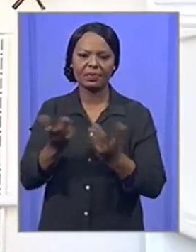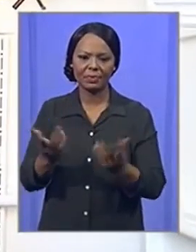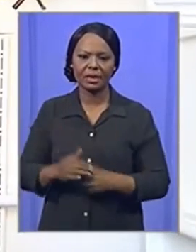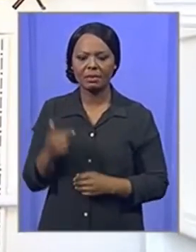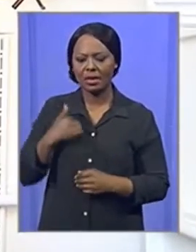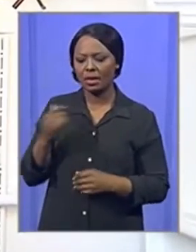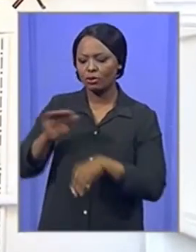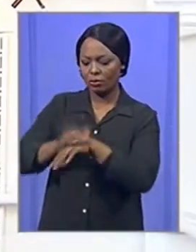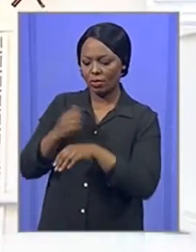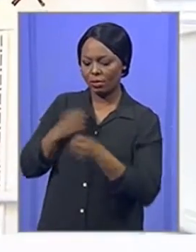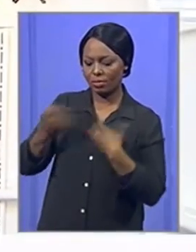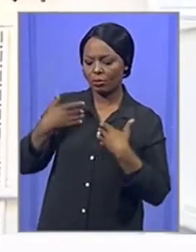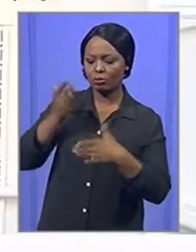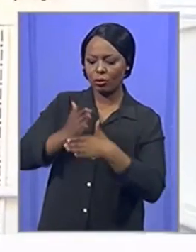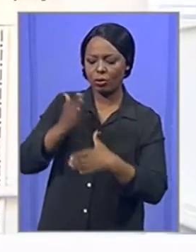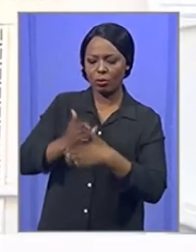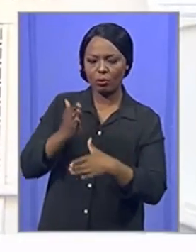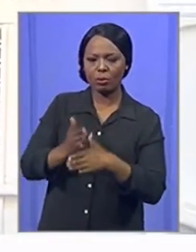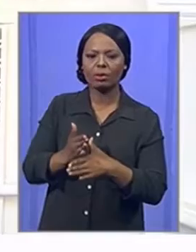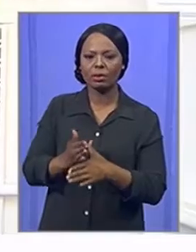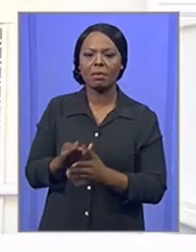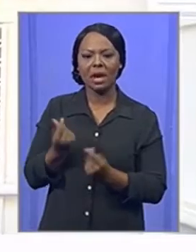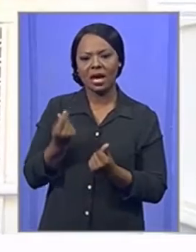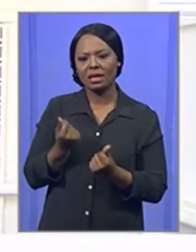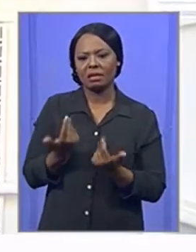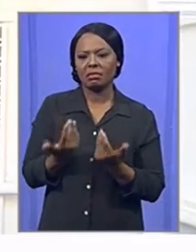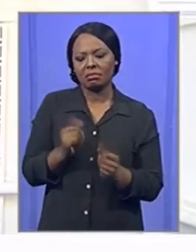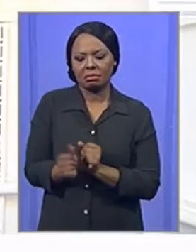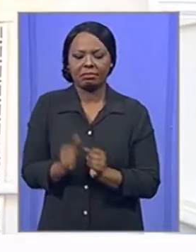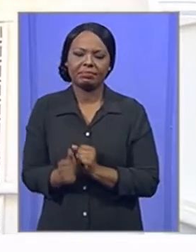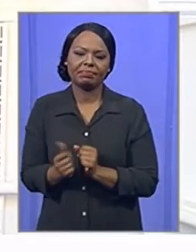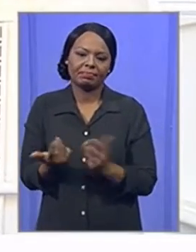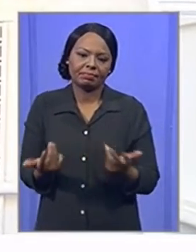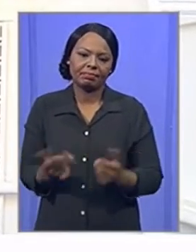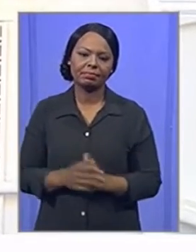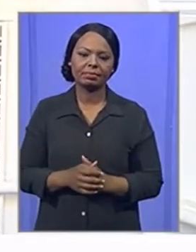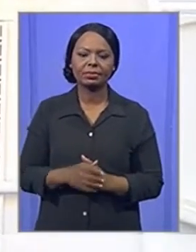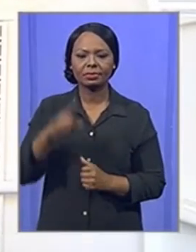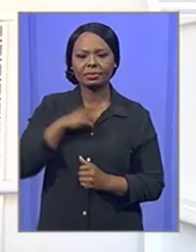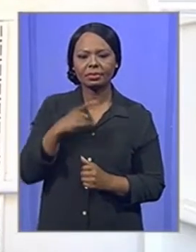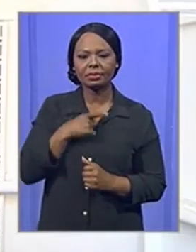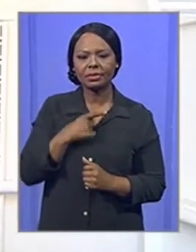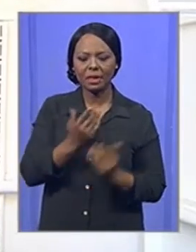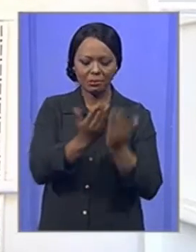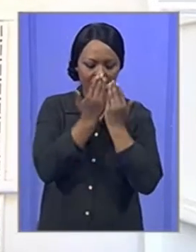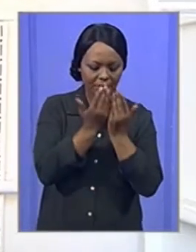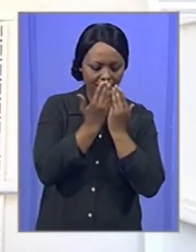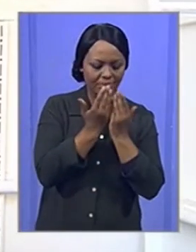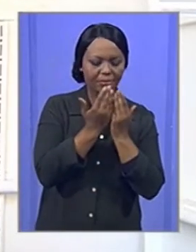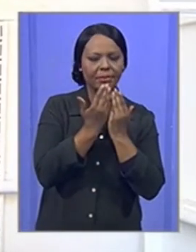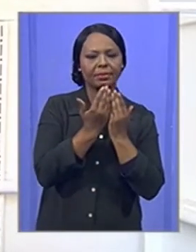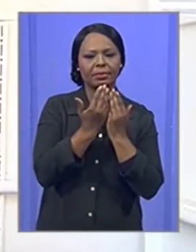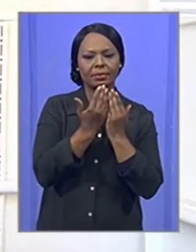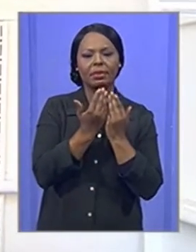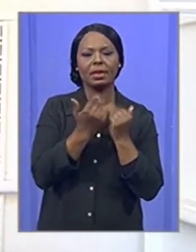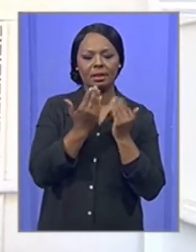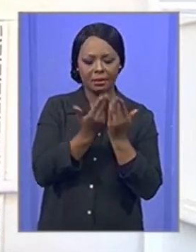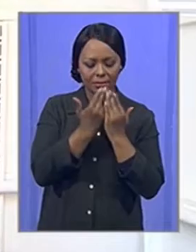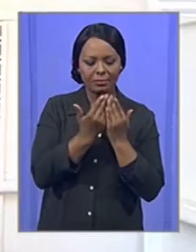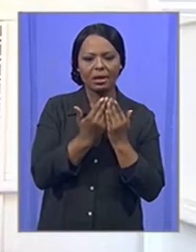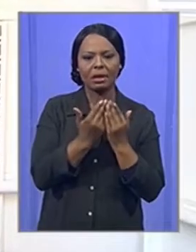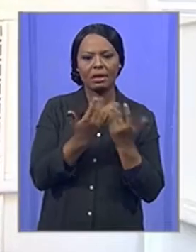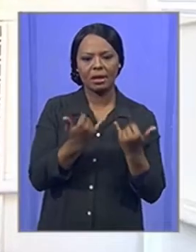so I'll be able to have some money. Seeing that I've been doing my studies and I'm off